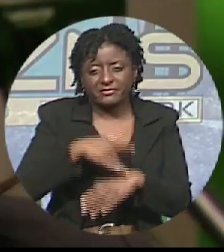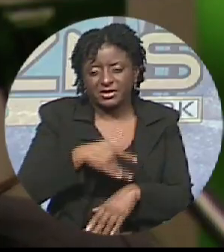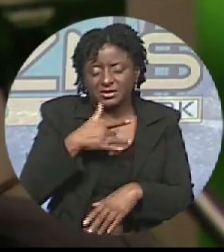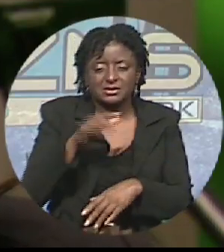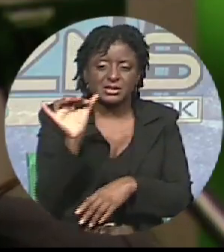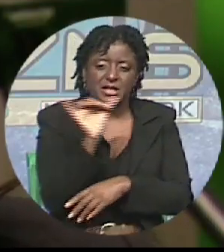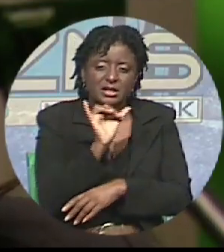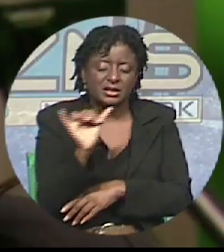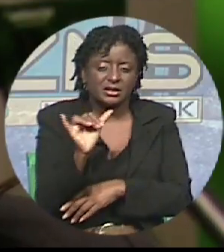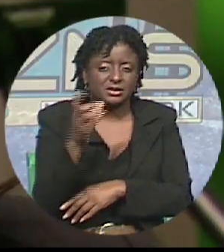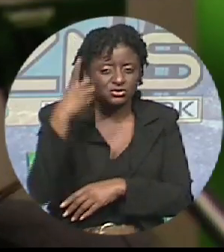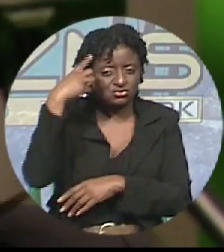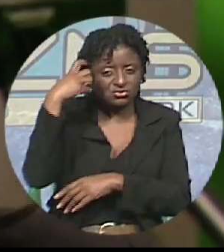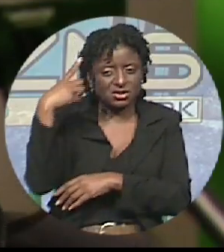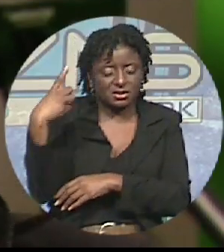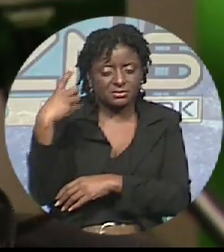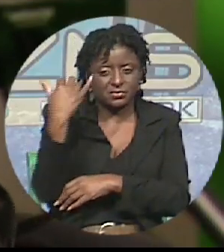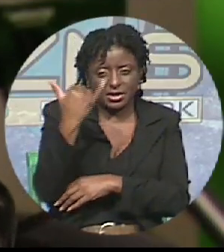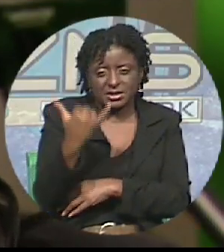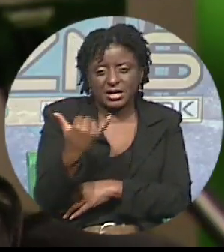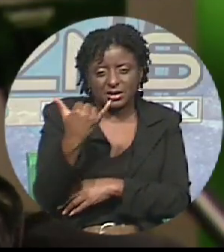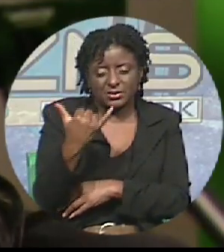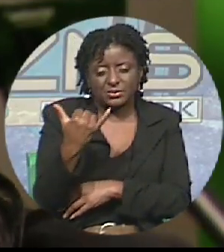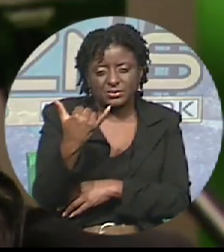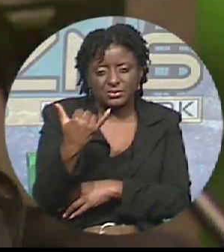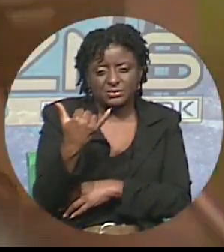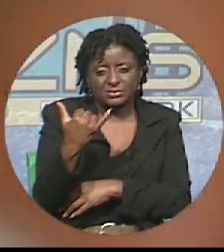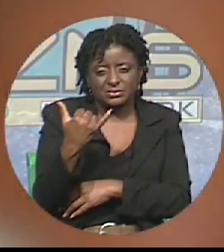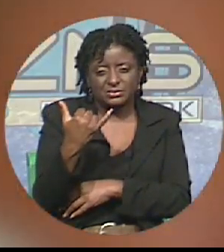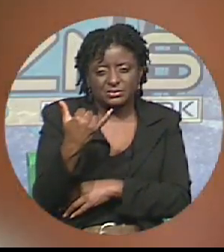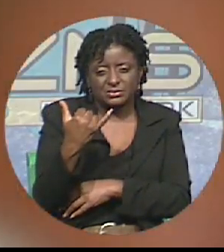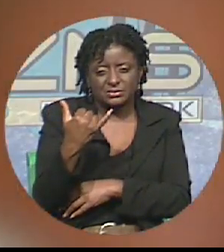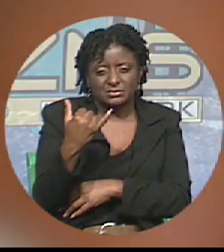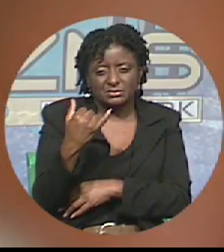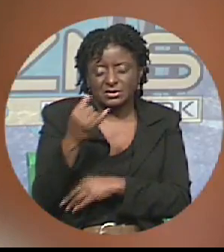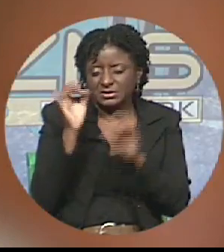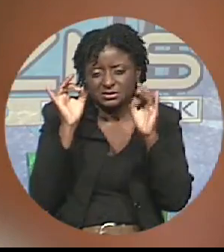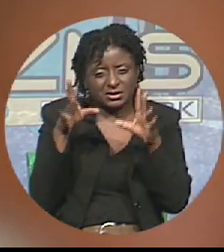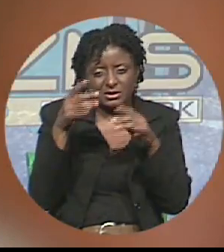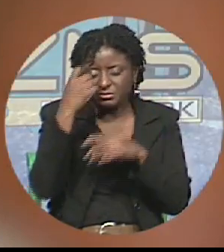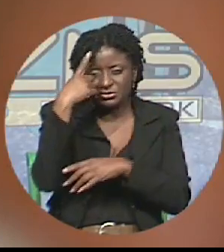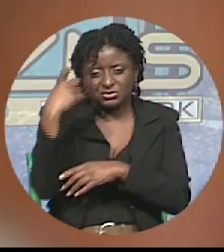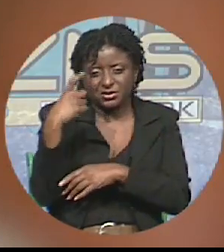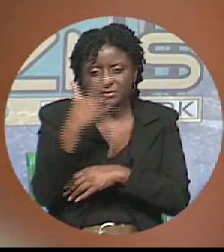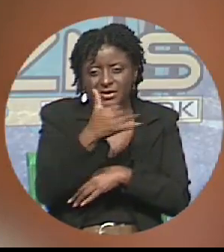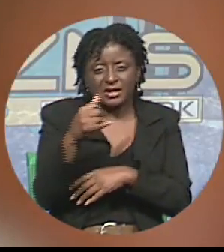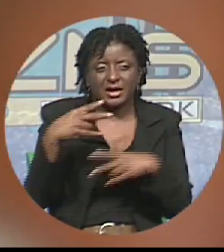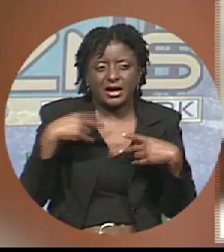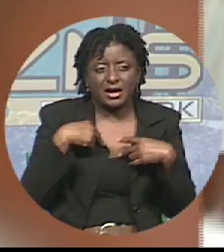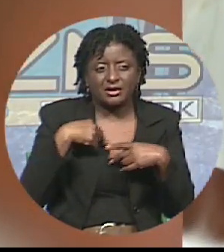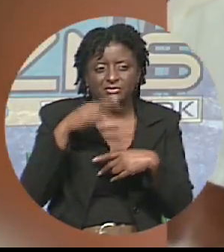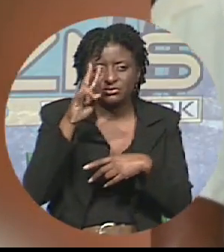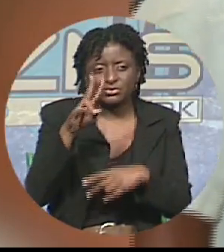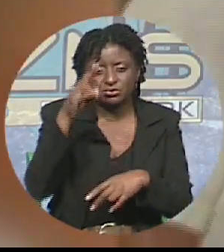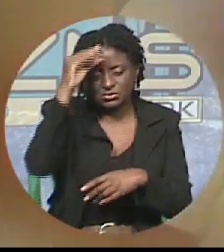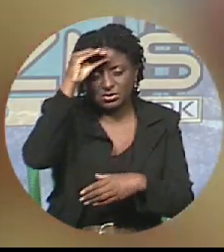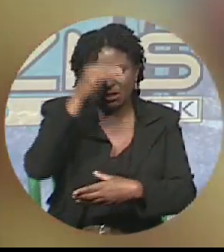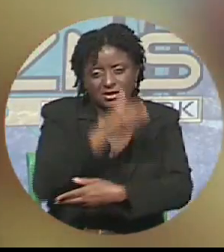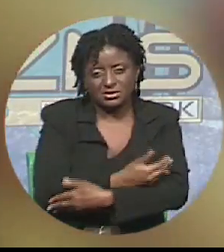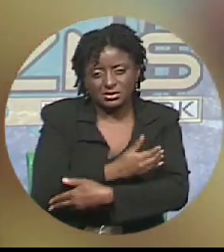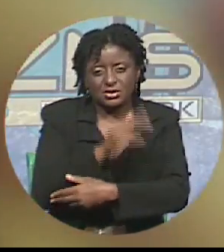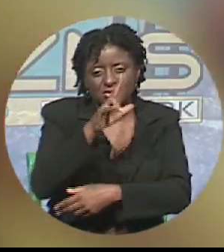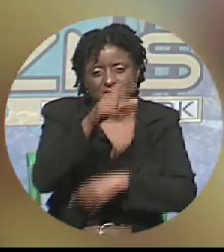now. It just feels like a nightmare. They have 2 sons, 3-year-old Elijah and 1-year-old